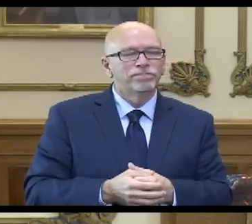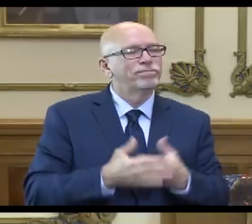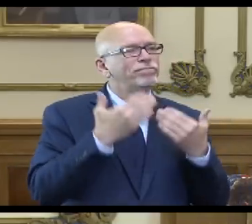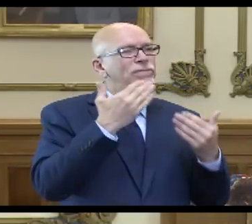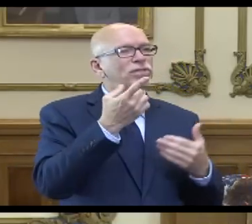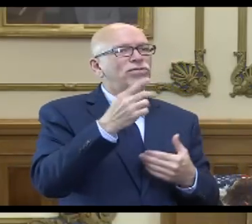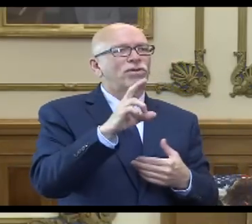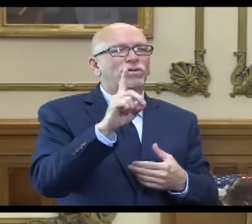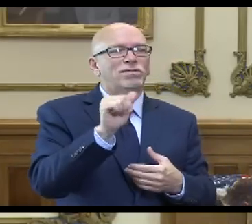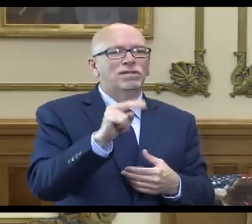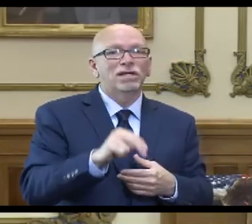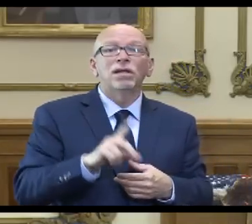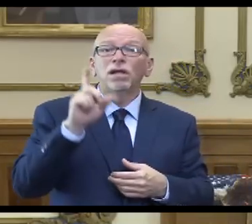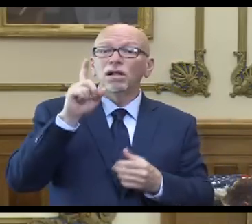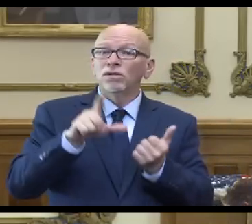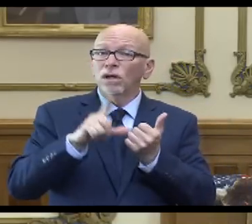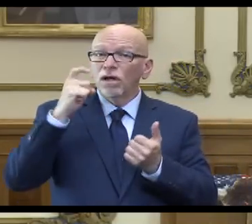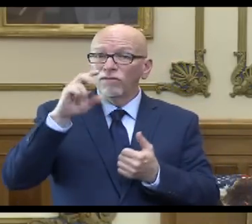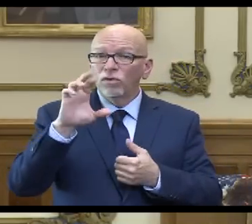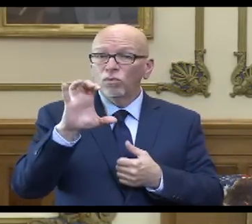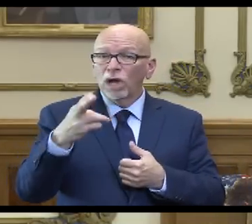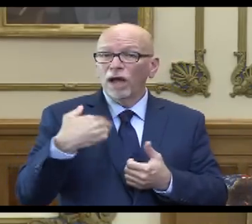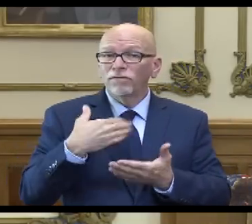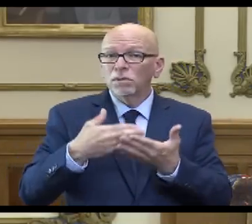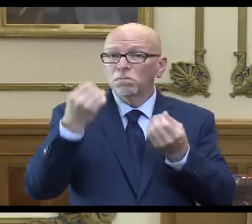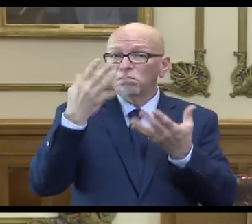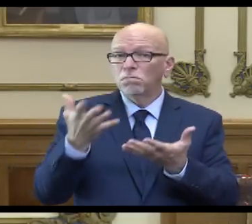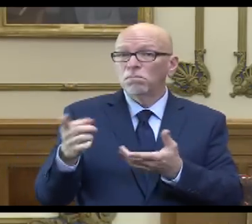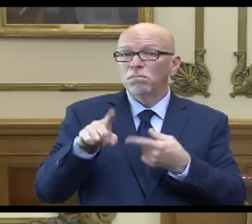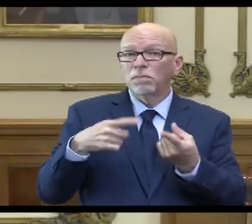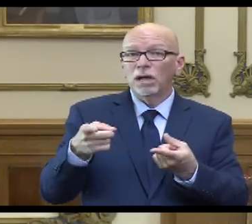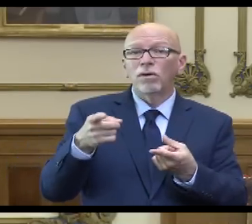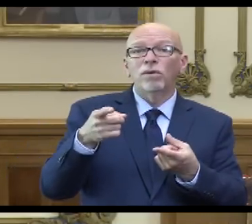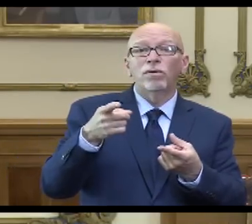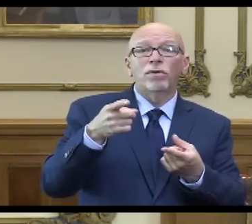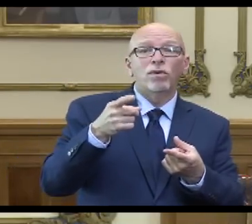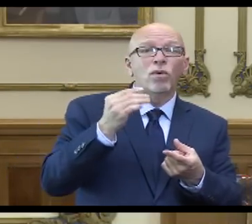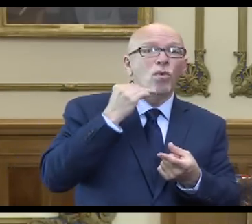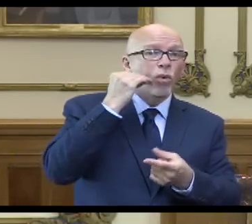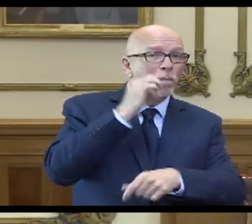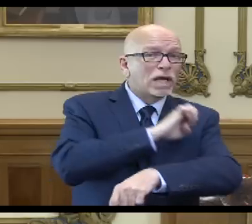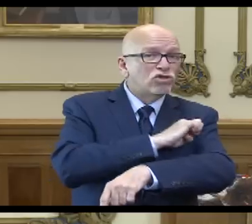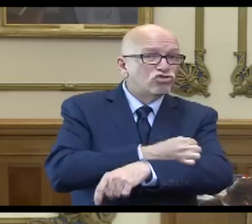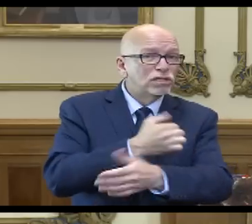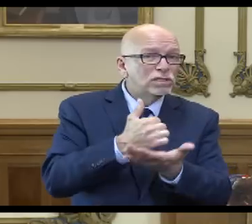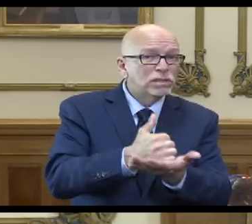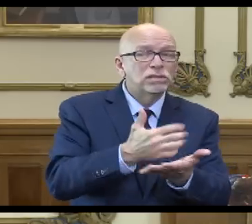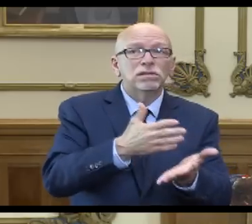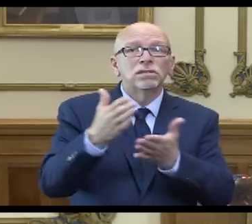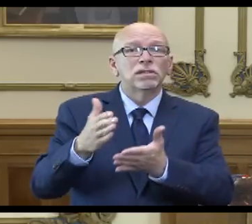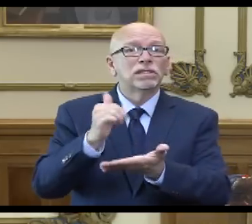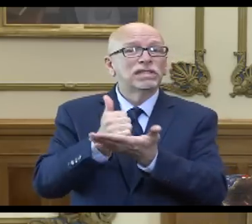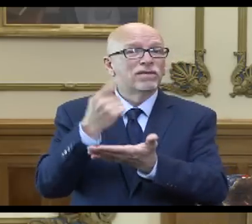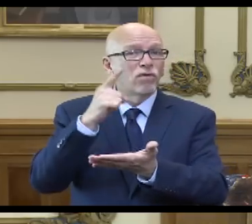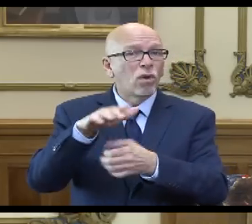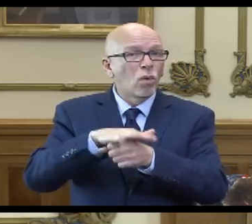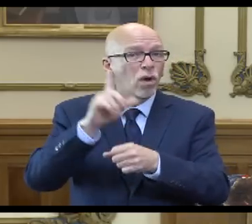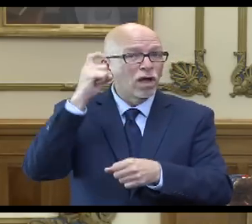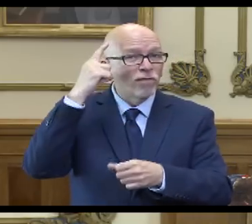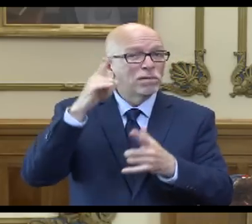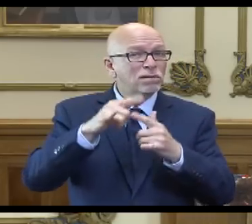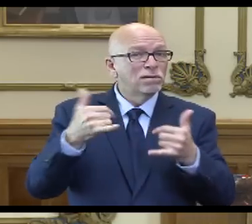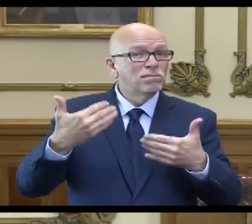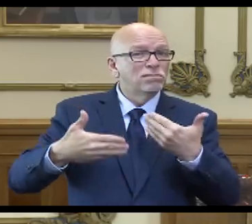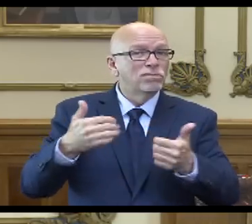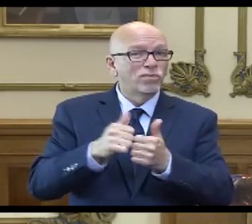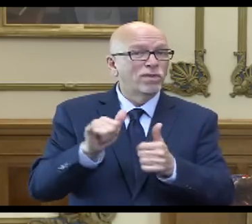Dan. And Lieutenant Governor Crouch, you've got some updates on home energy assistance and assistance to local governments, and I think some progress on